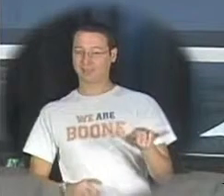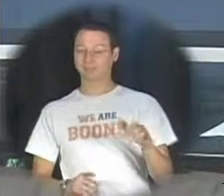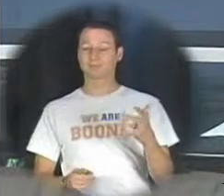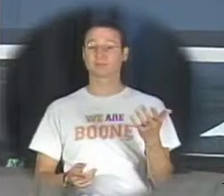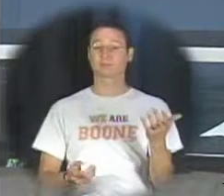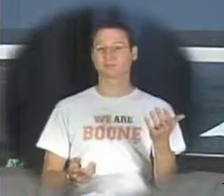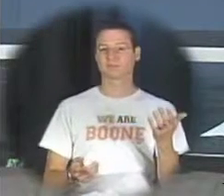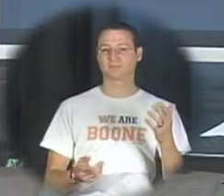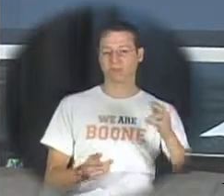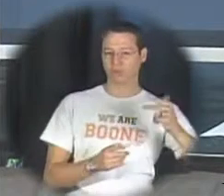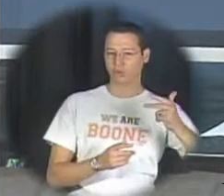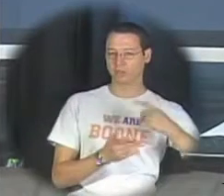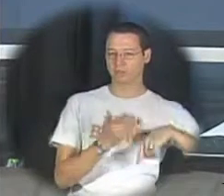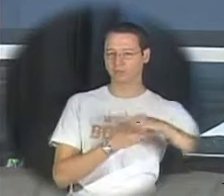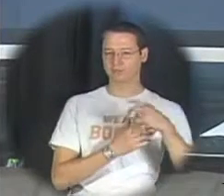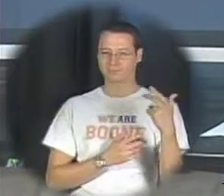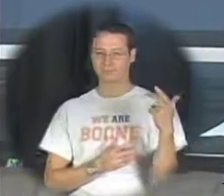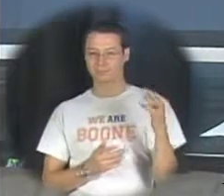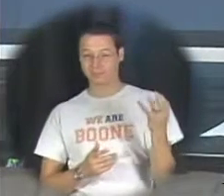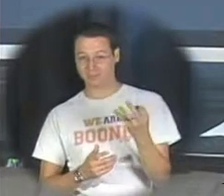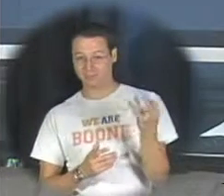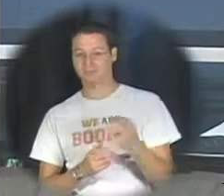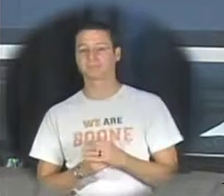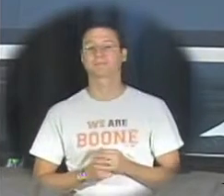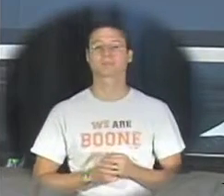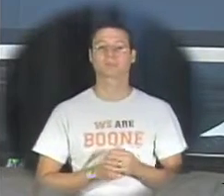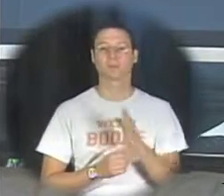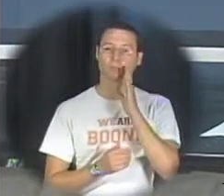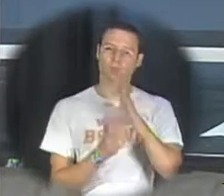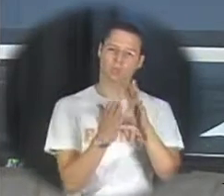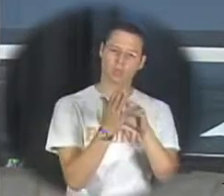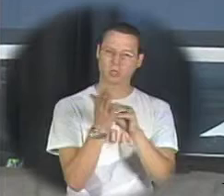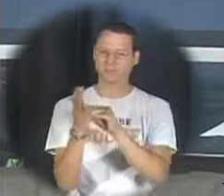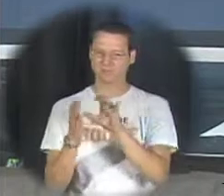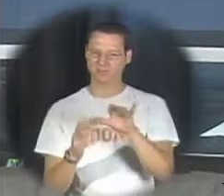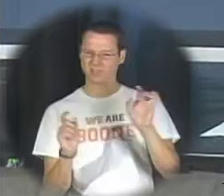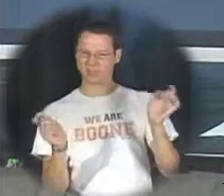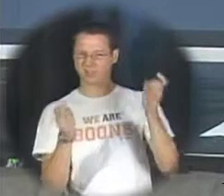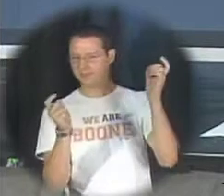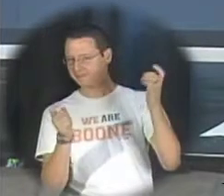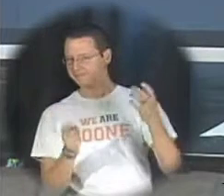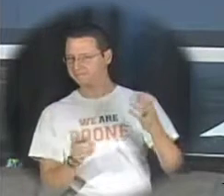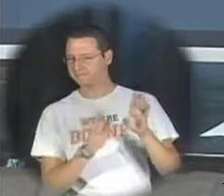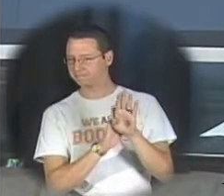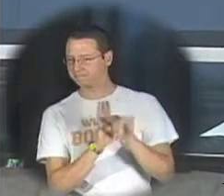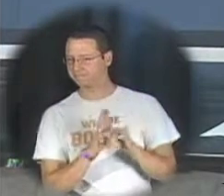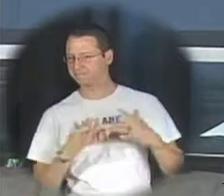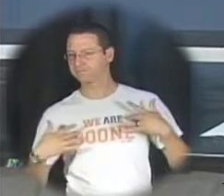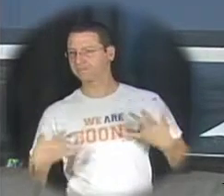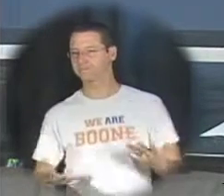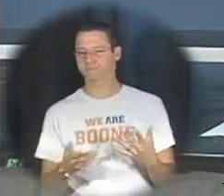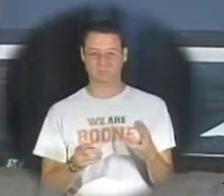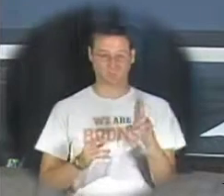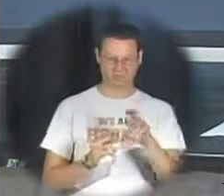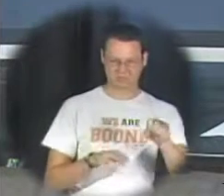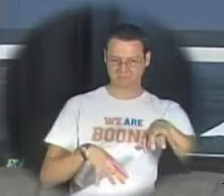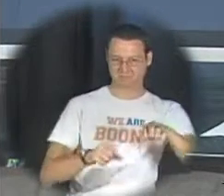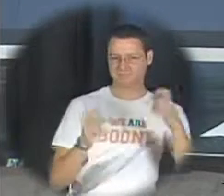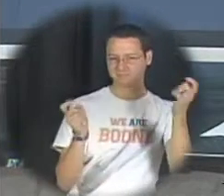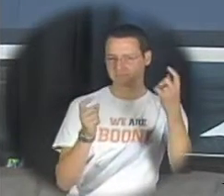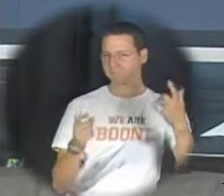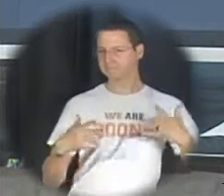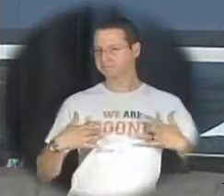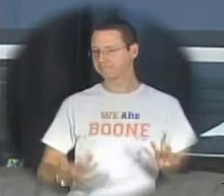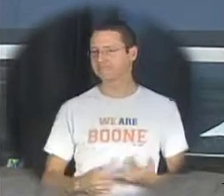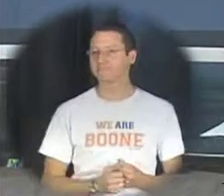May 3rd. Students will be learning about the history of Cinco de Mayo, how it became a holiday celebrated in the United States, and enjoy eating